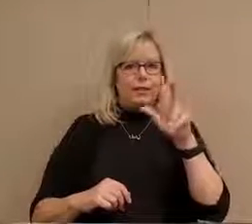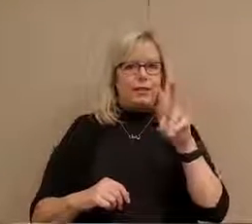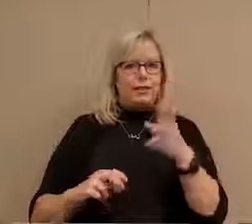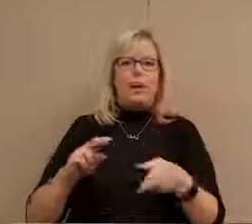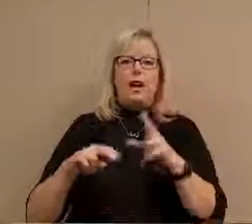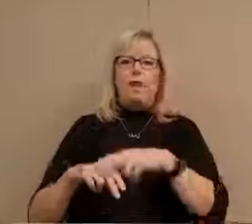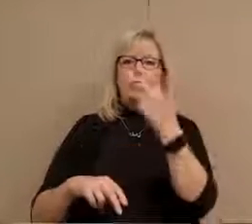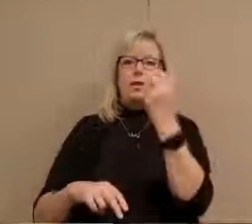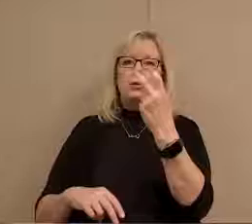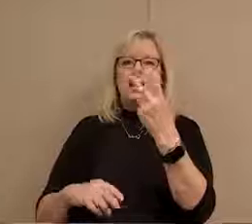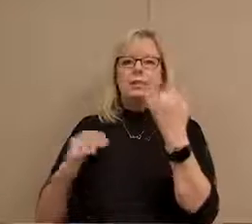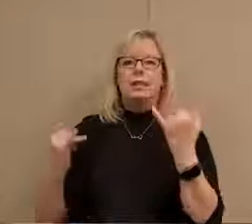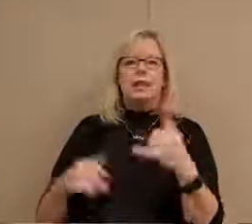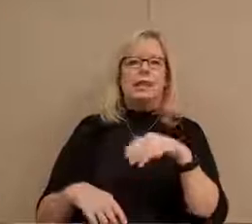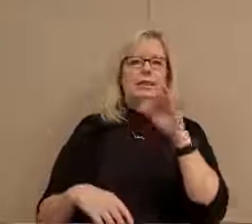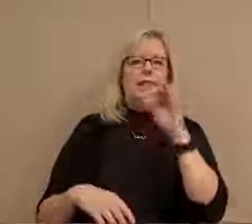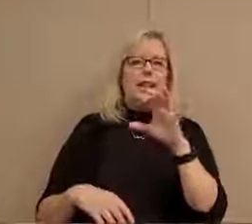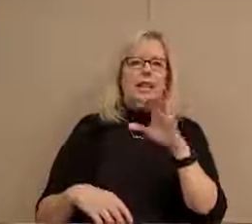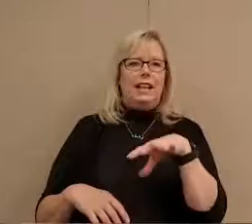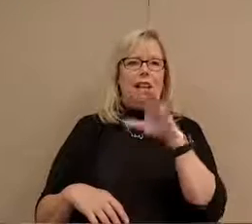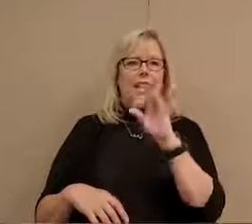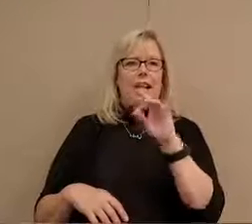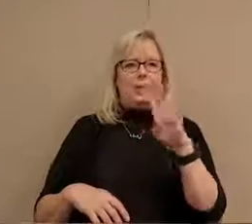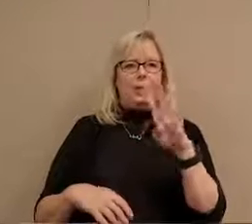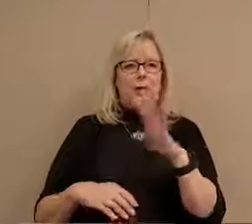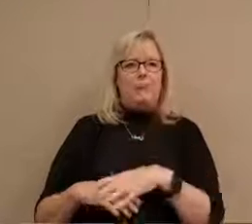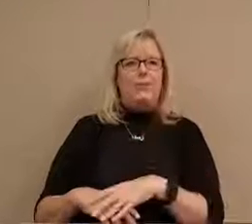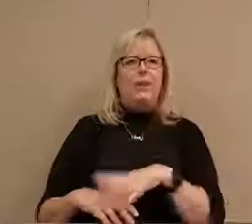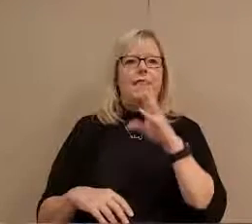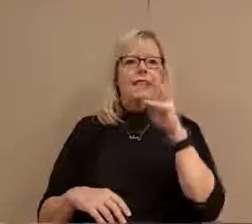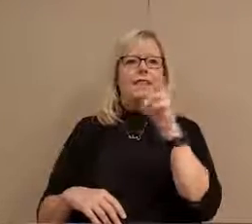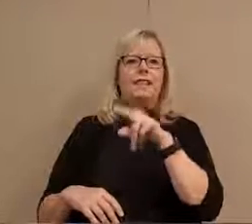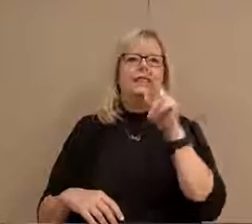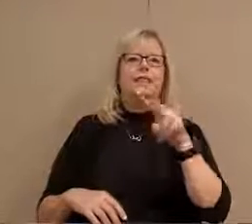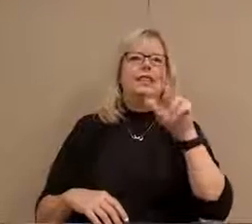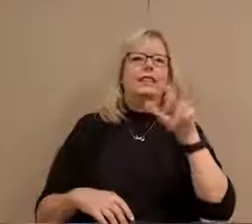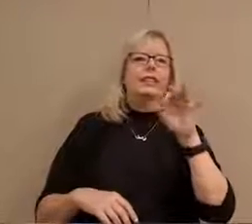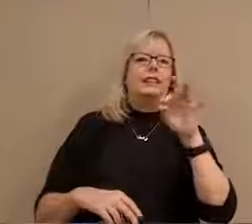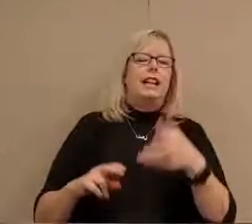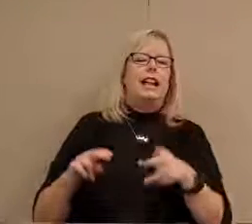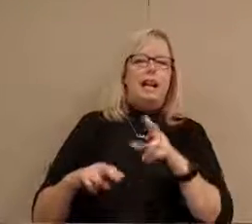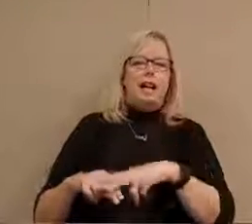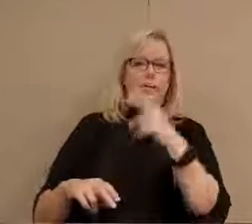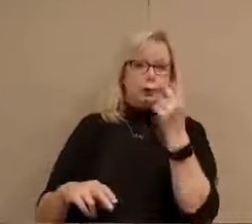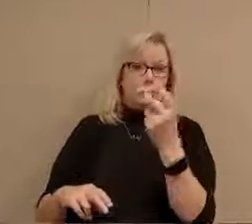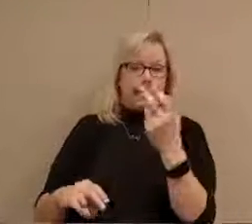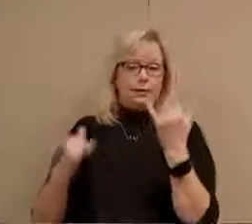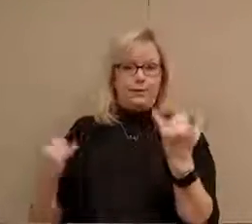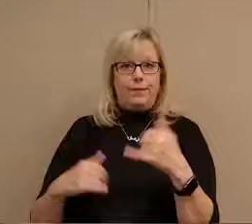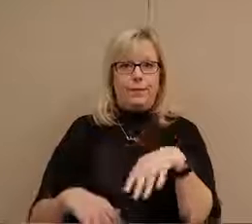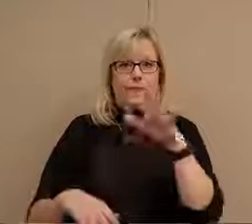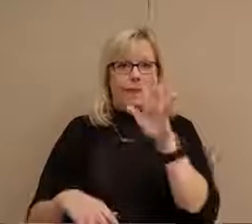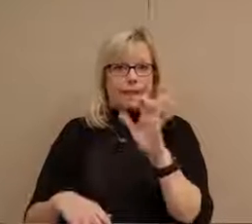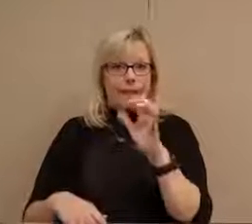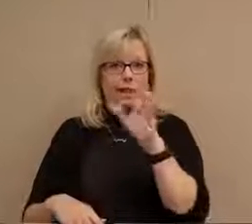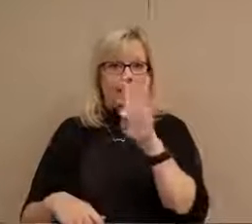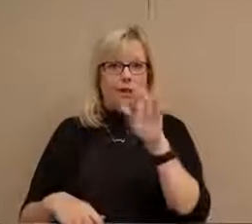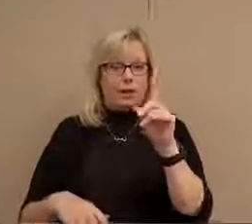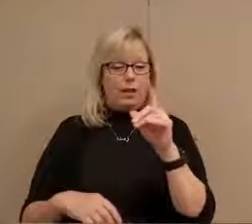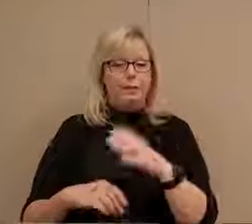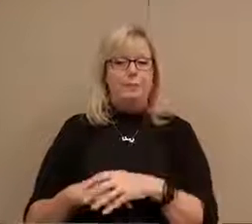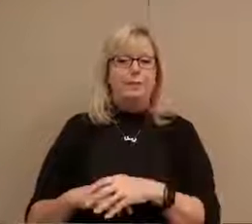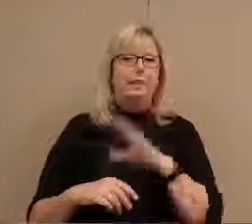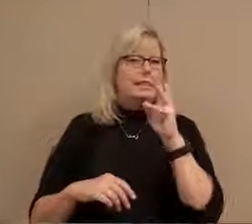62232 up 12 to 984. 62239 up 12 to